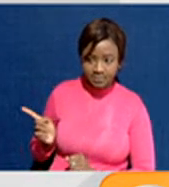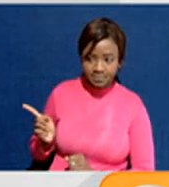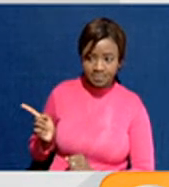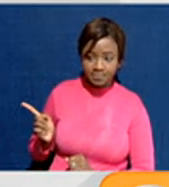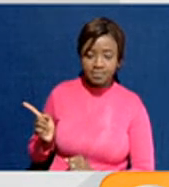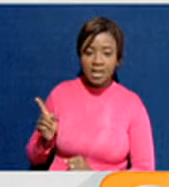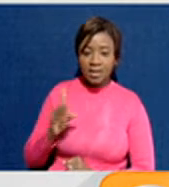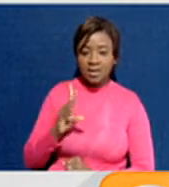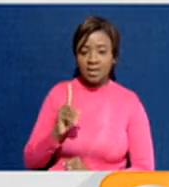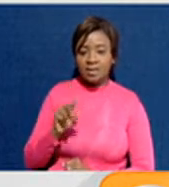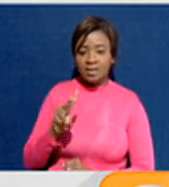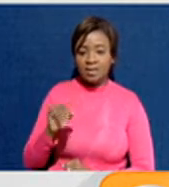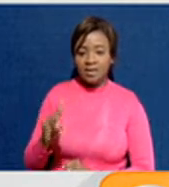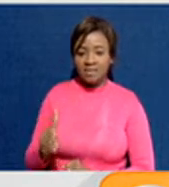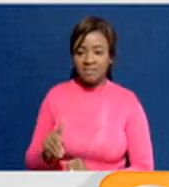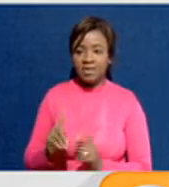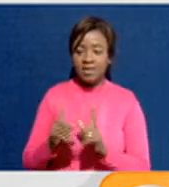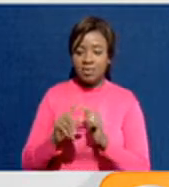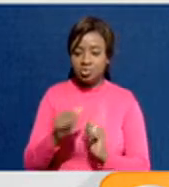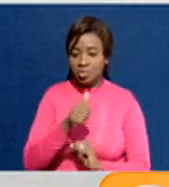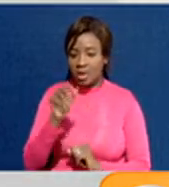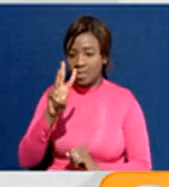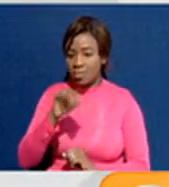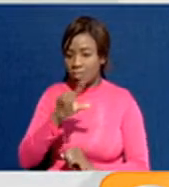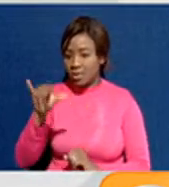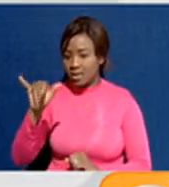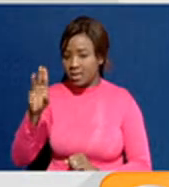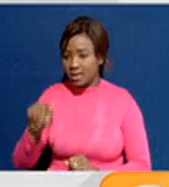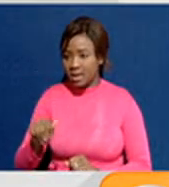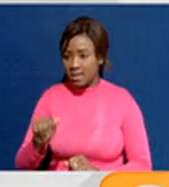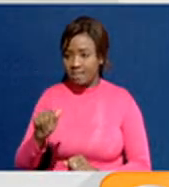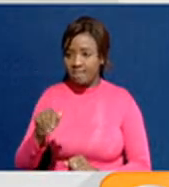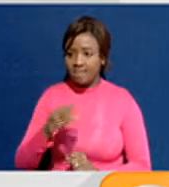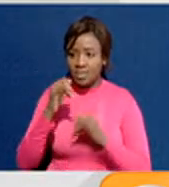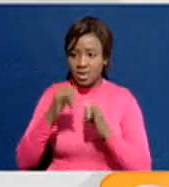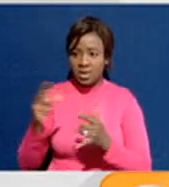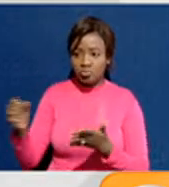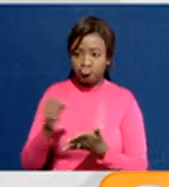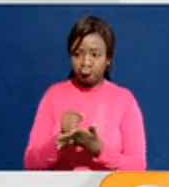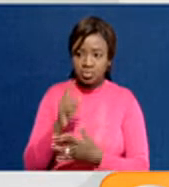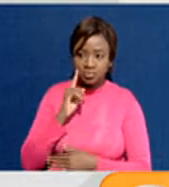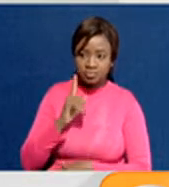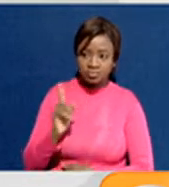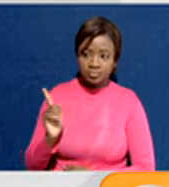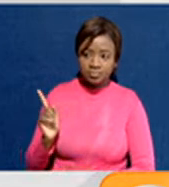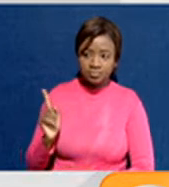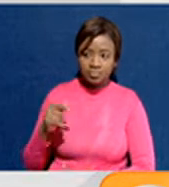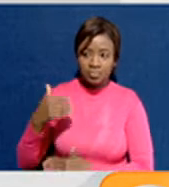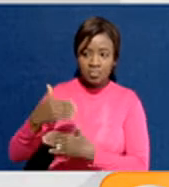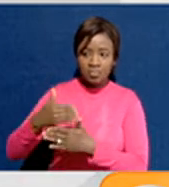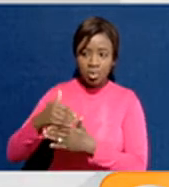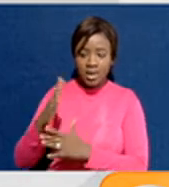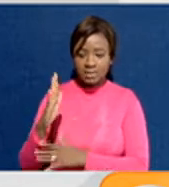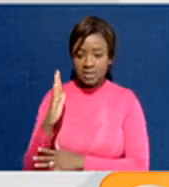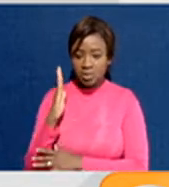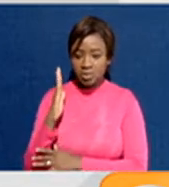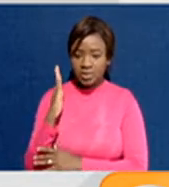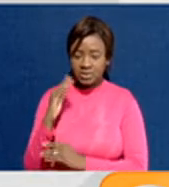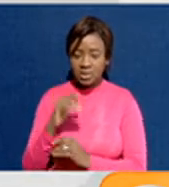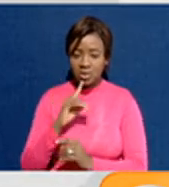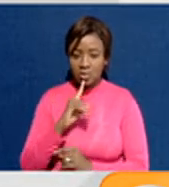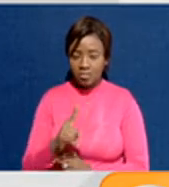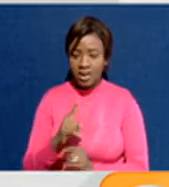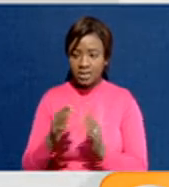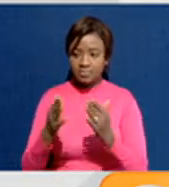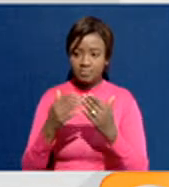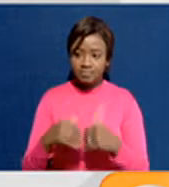Army, while Major General William Shume was appointed Officer in Charge of Border Security Command. Major General